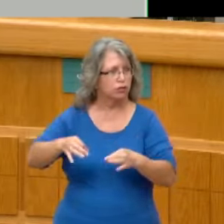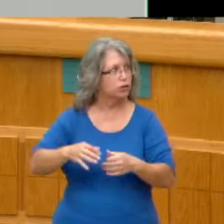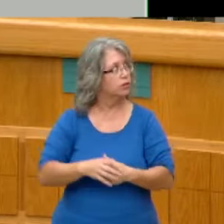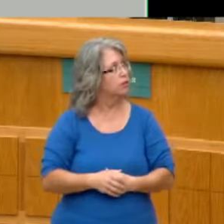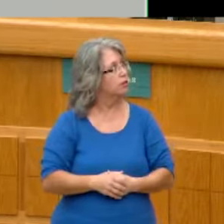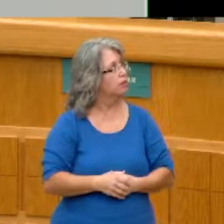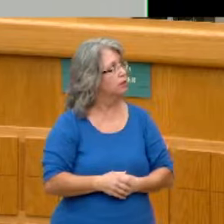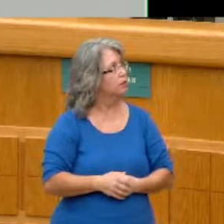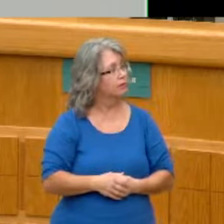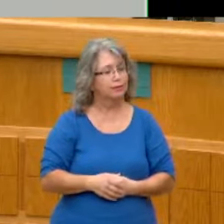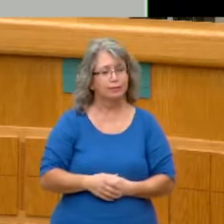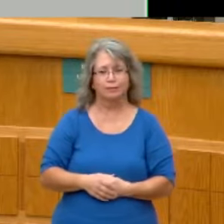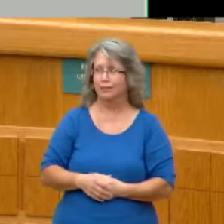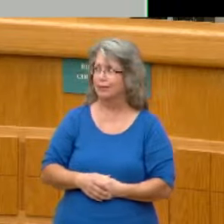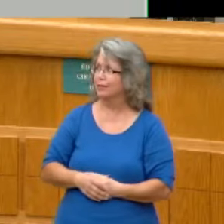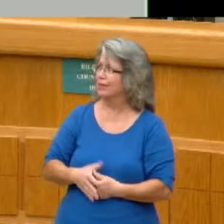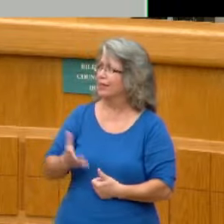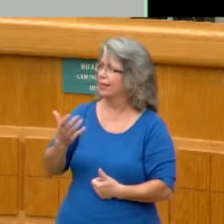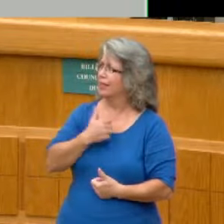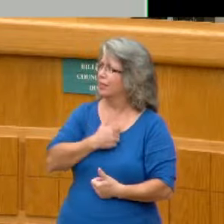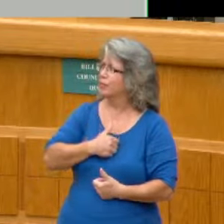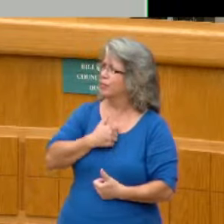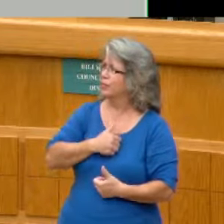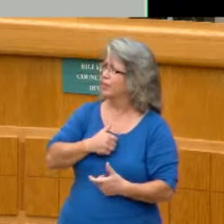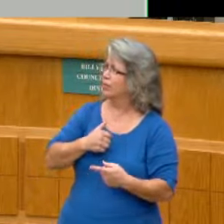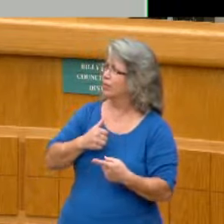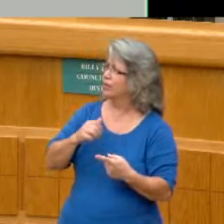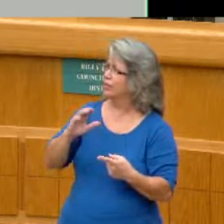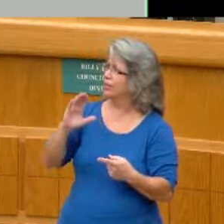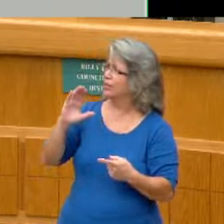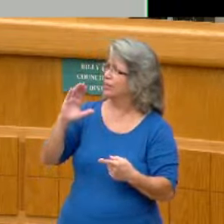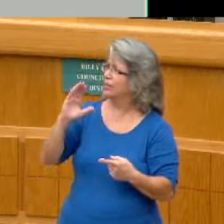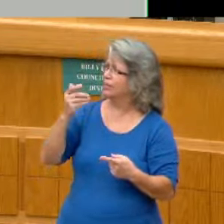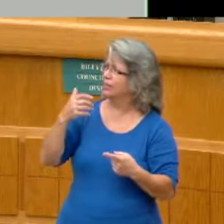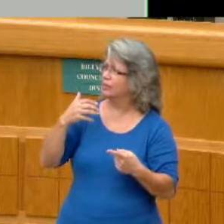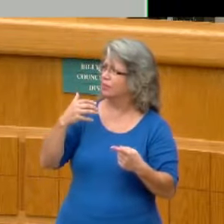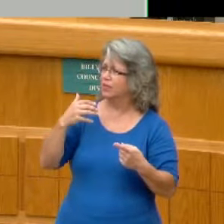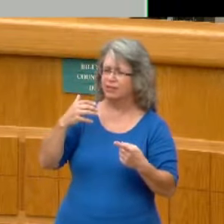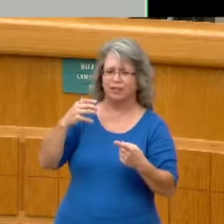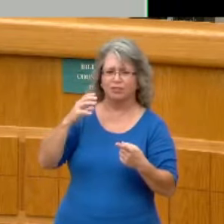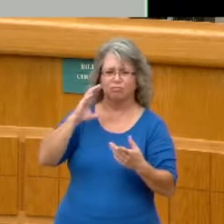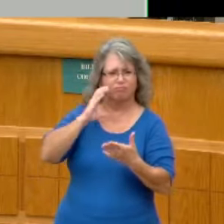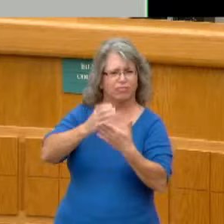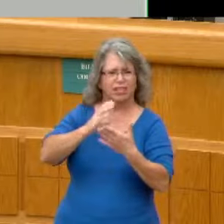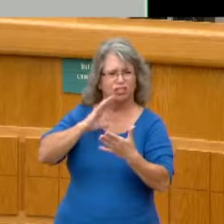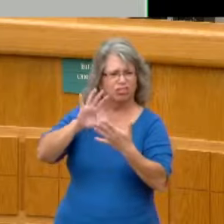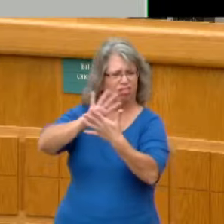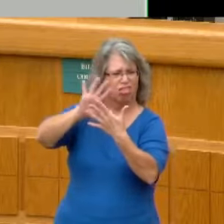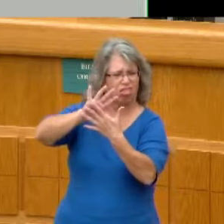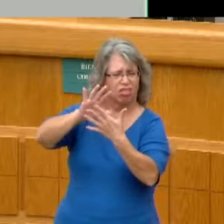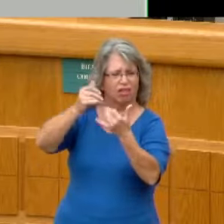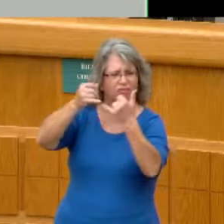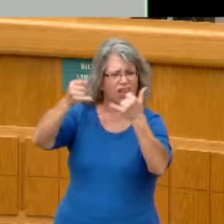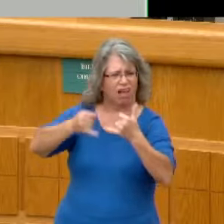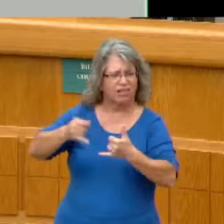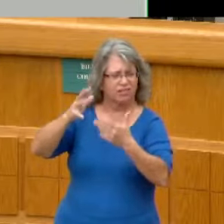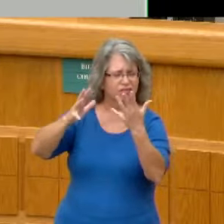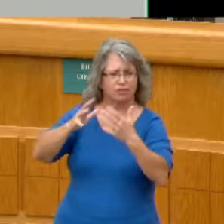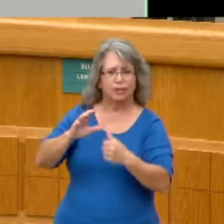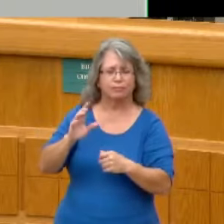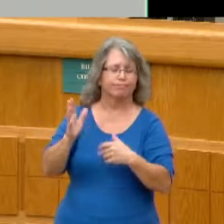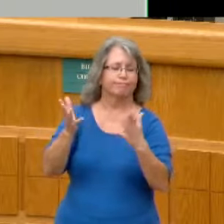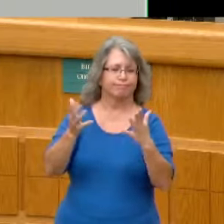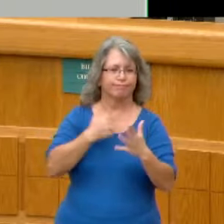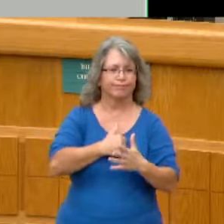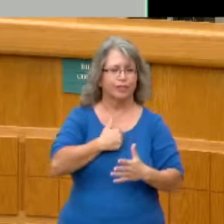What happened to the presentation this week? I apologize for these extra lines and graphics in there. But anyway, I just